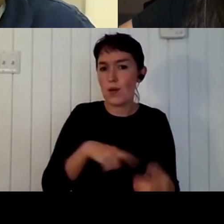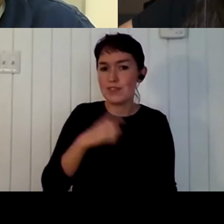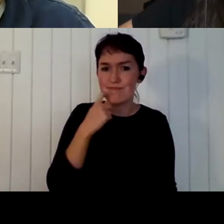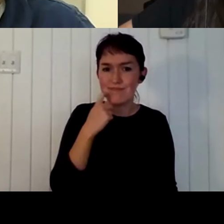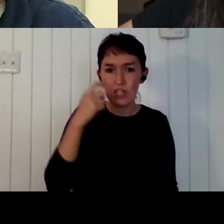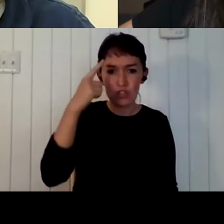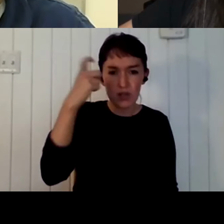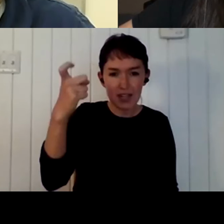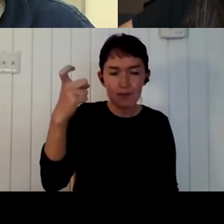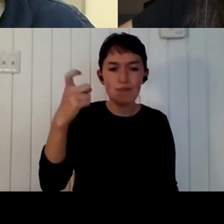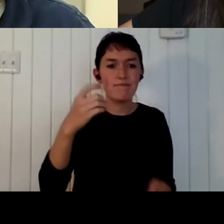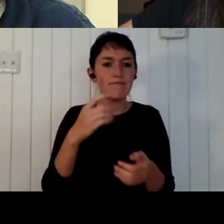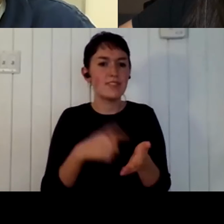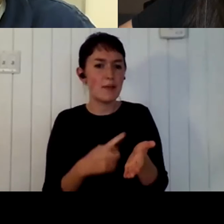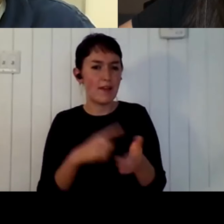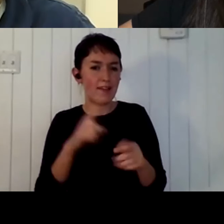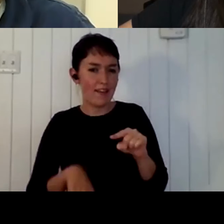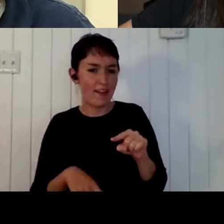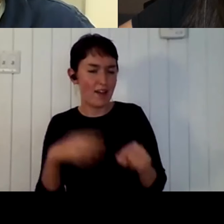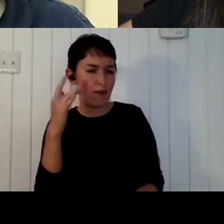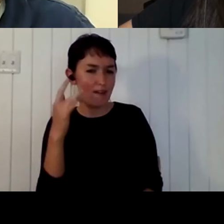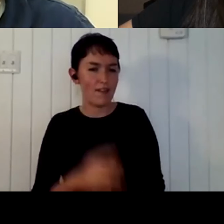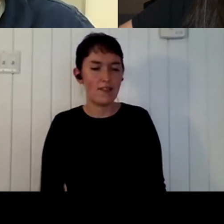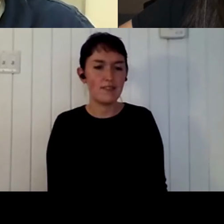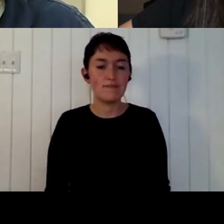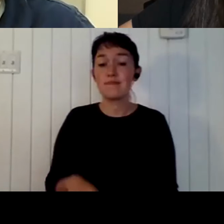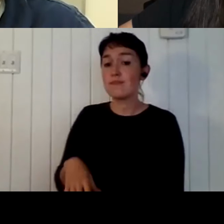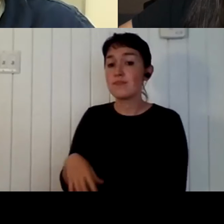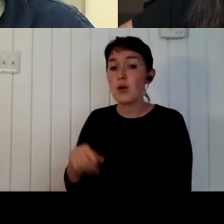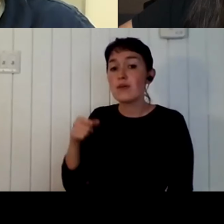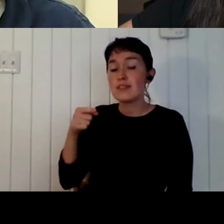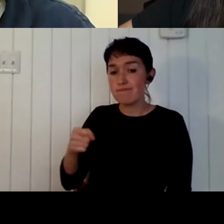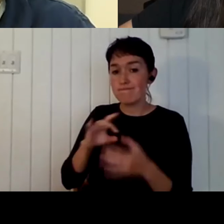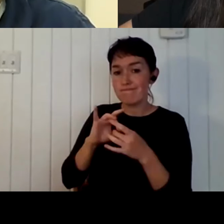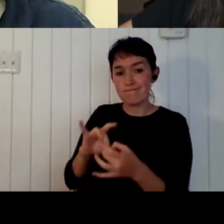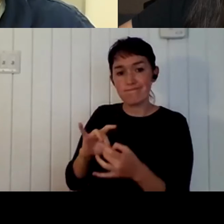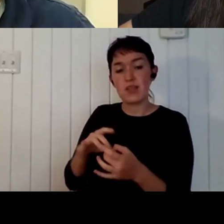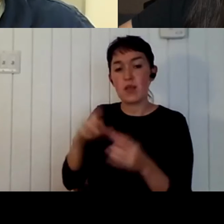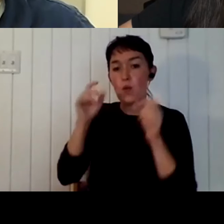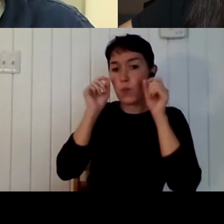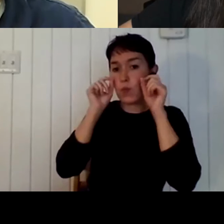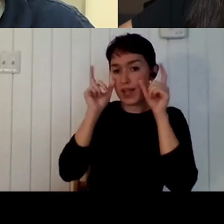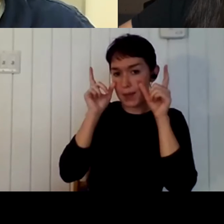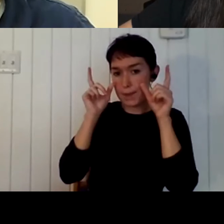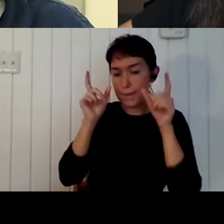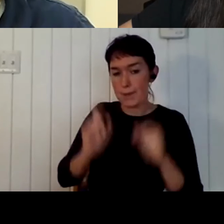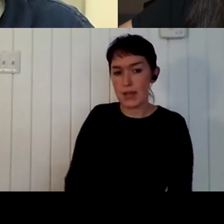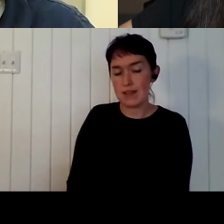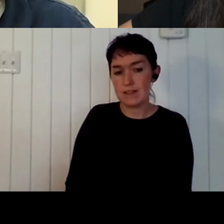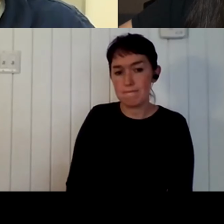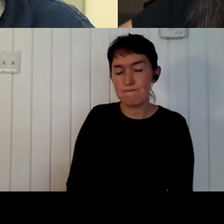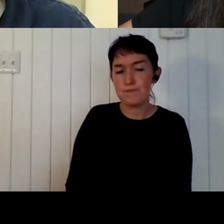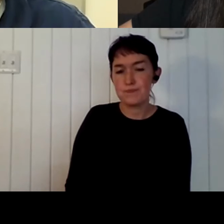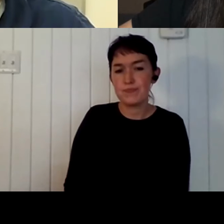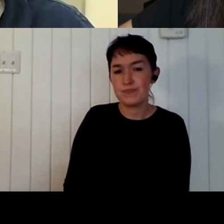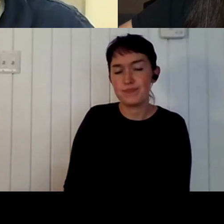So this is a lot to do with waking up. So one of the things that